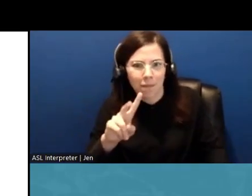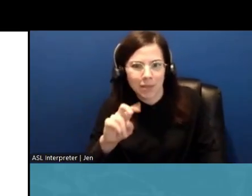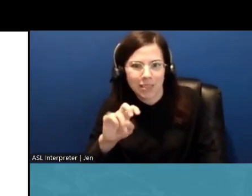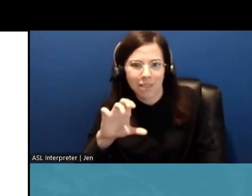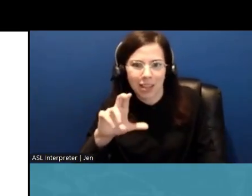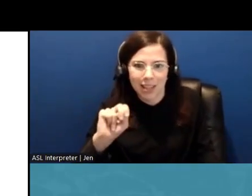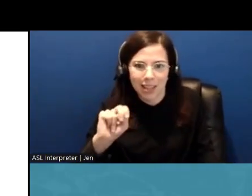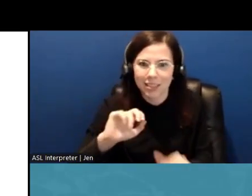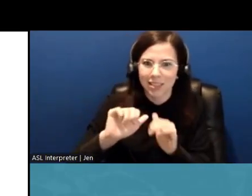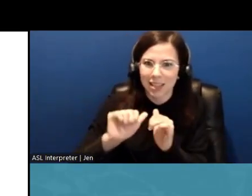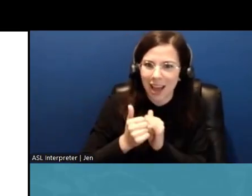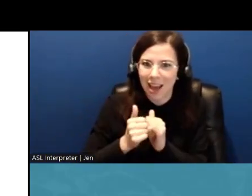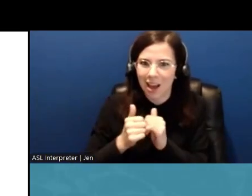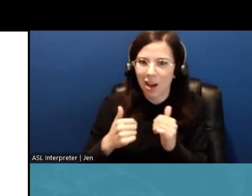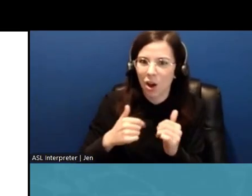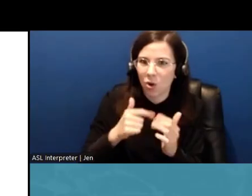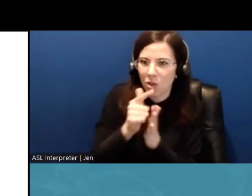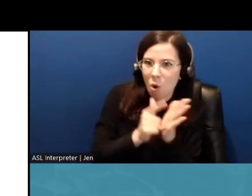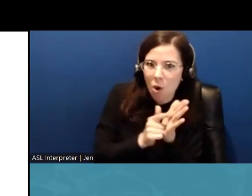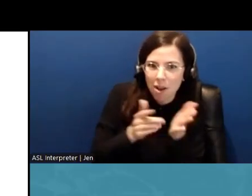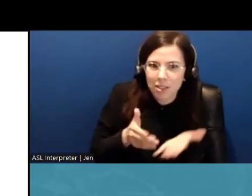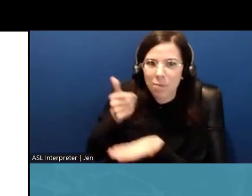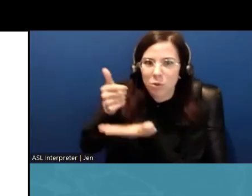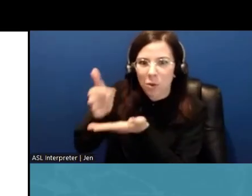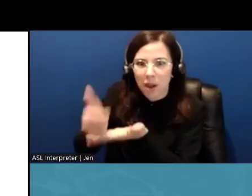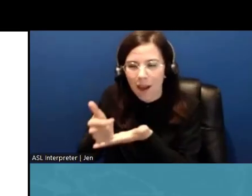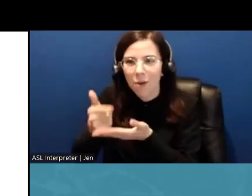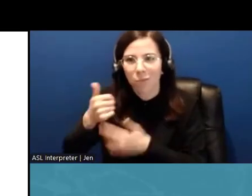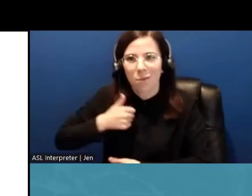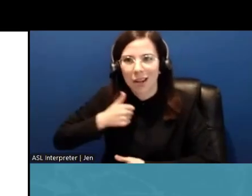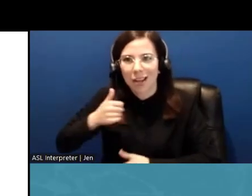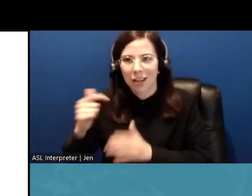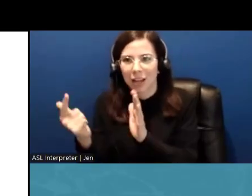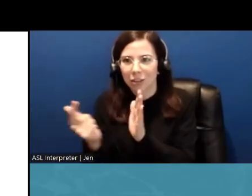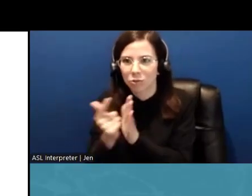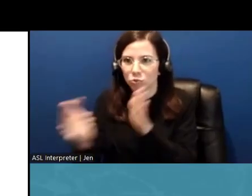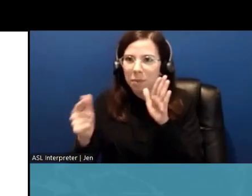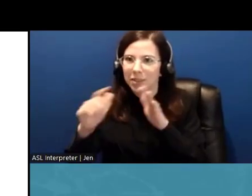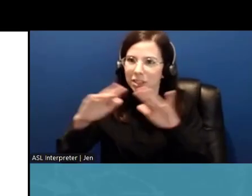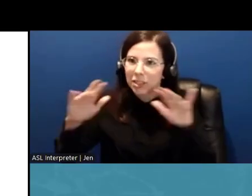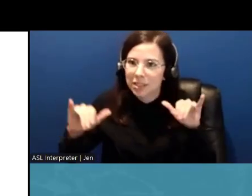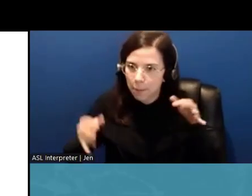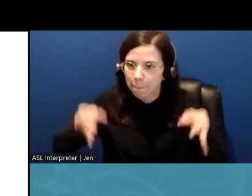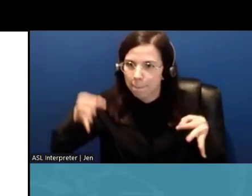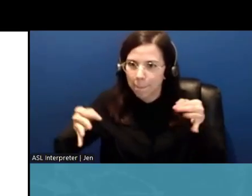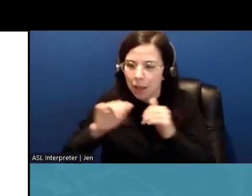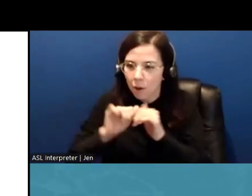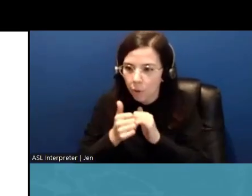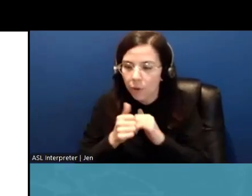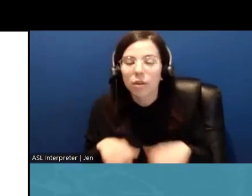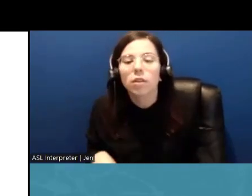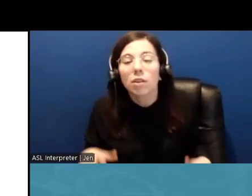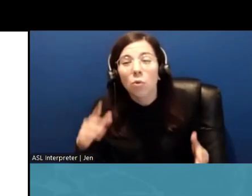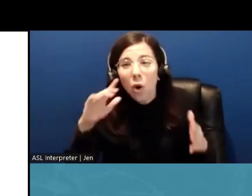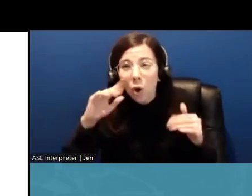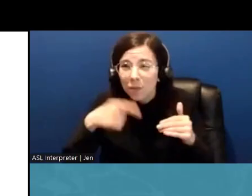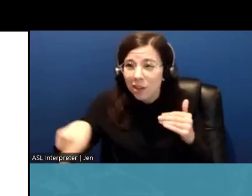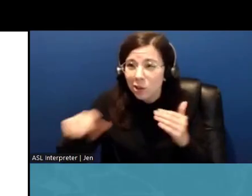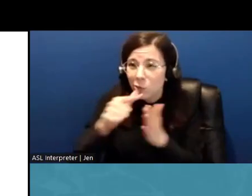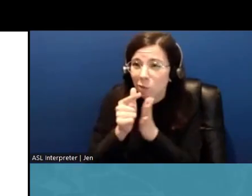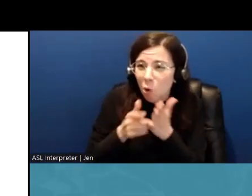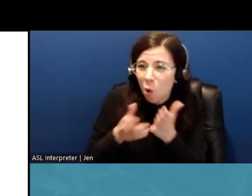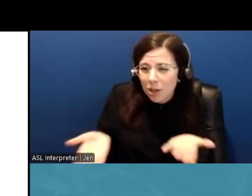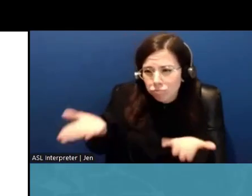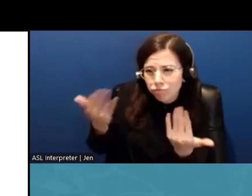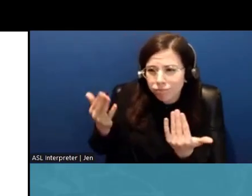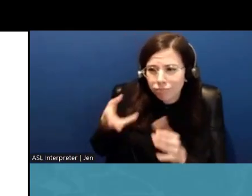you do the work? Because our hope is that we are inviting those of you who are civilian lawyers into that space that you can